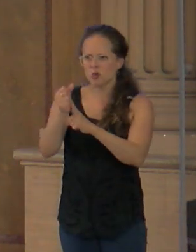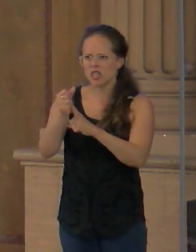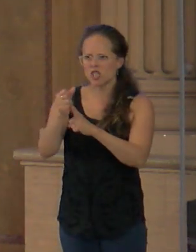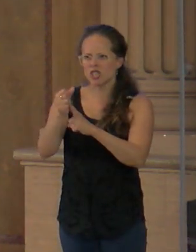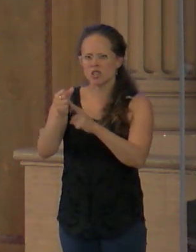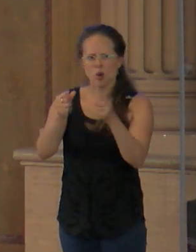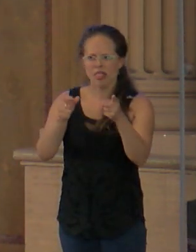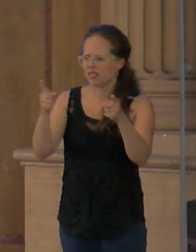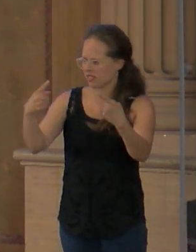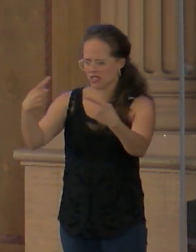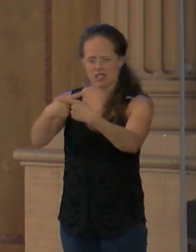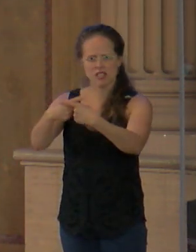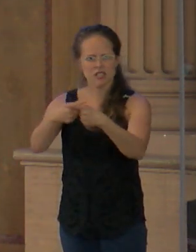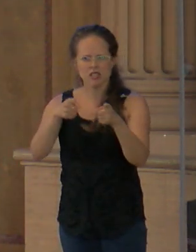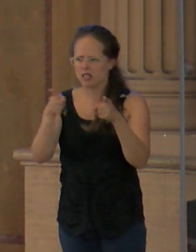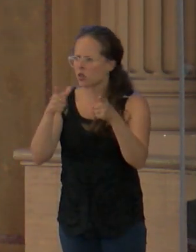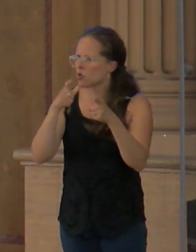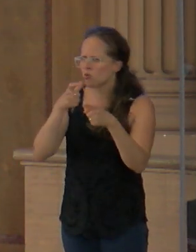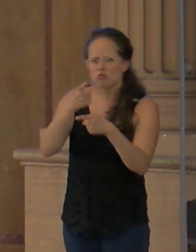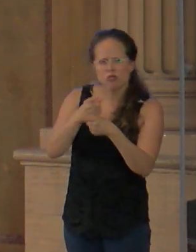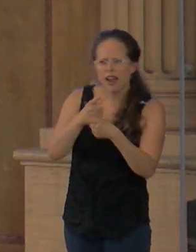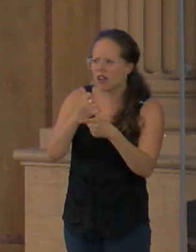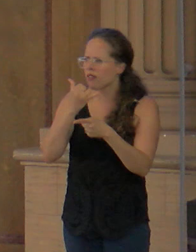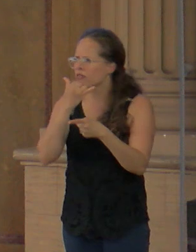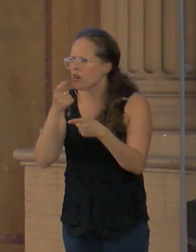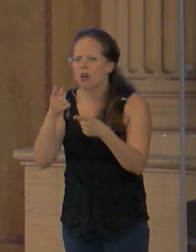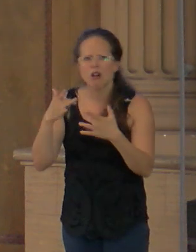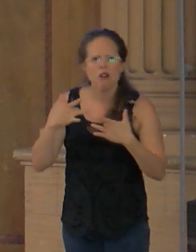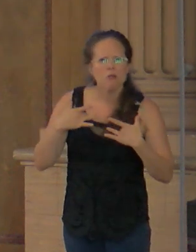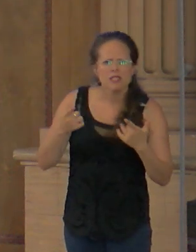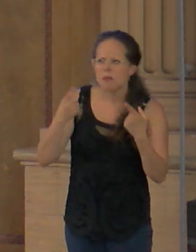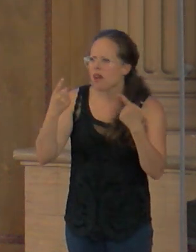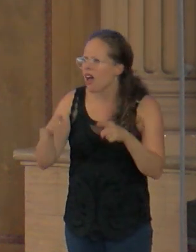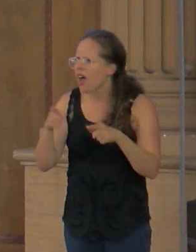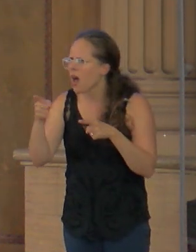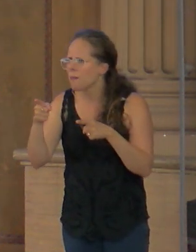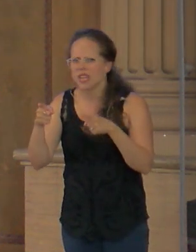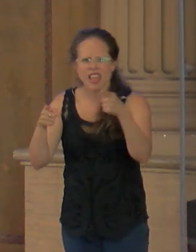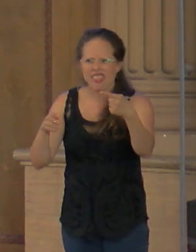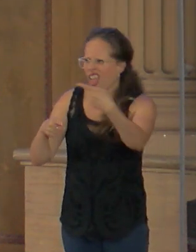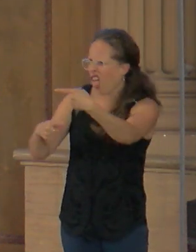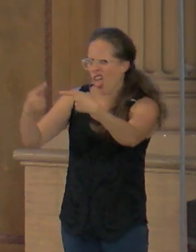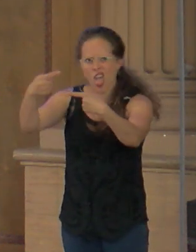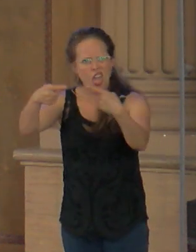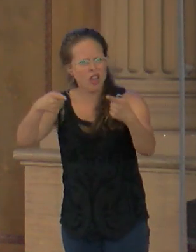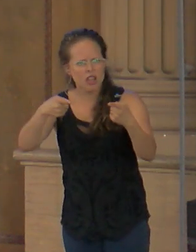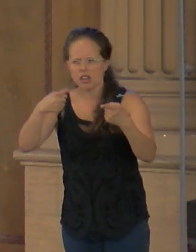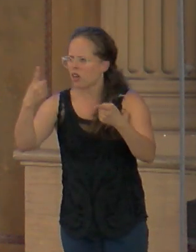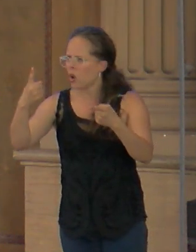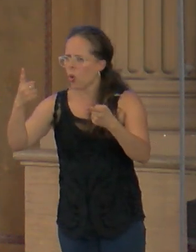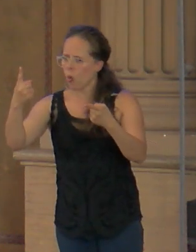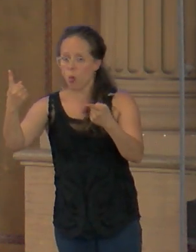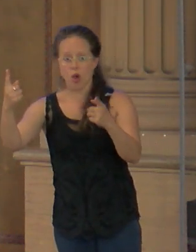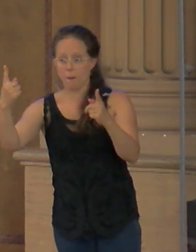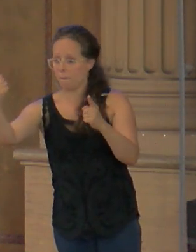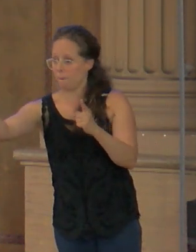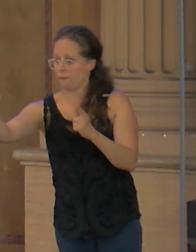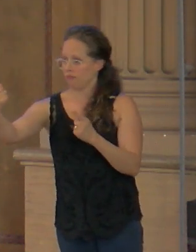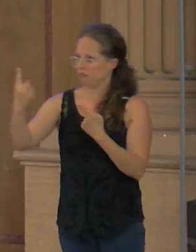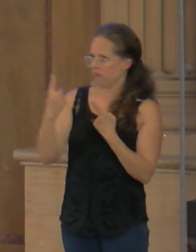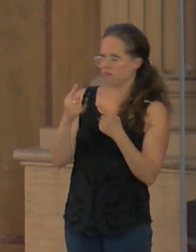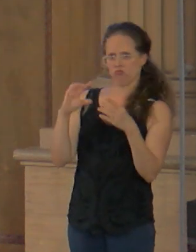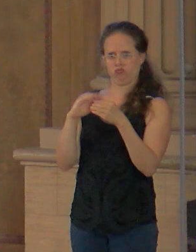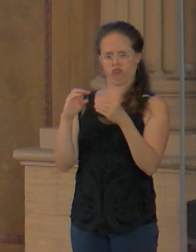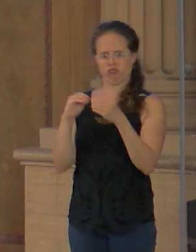right or wrong in a dispute, situations where we learn that someone is accusing another of a bad behavior. One person comes to us with a